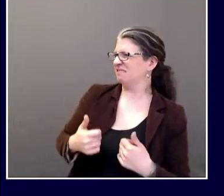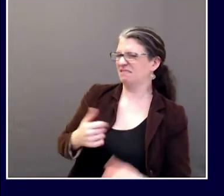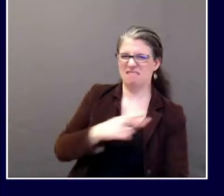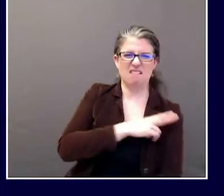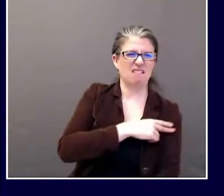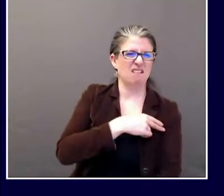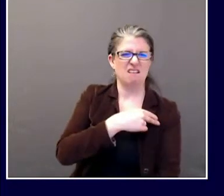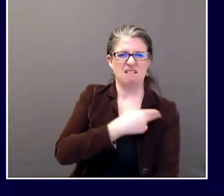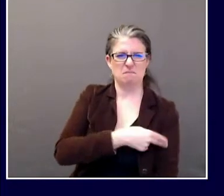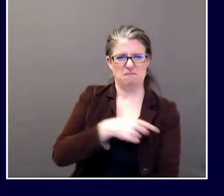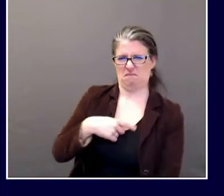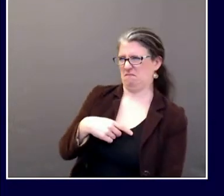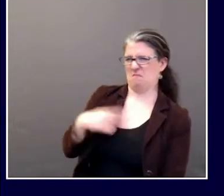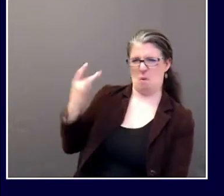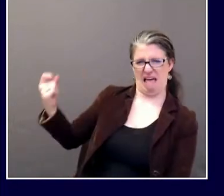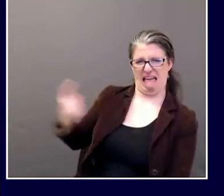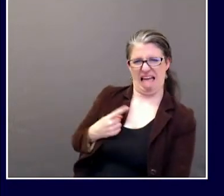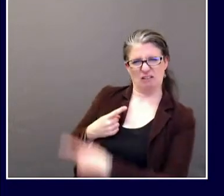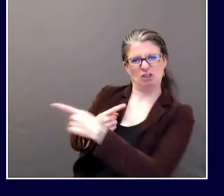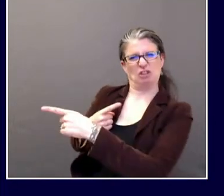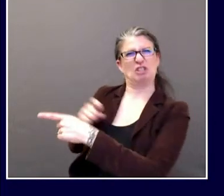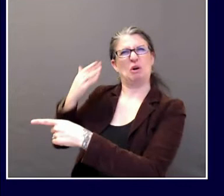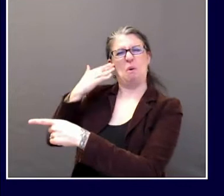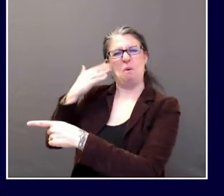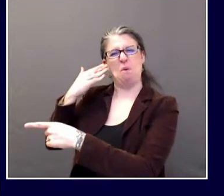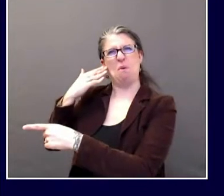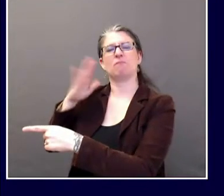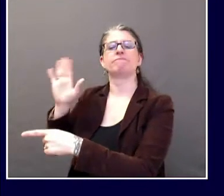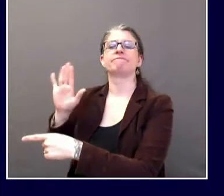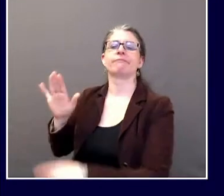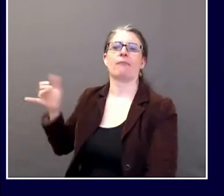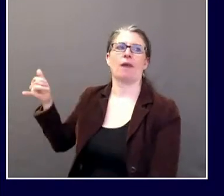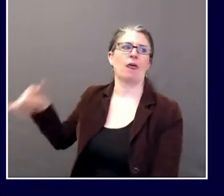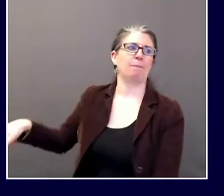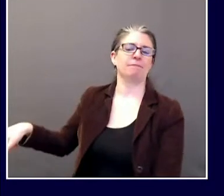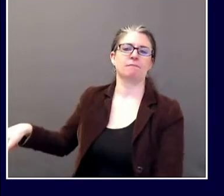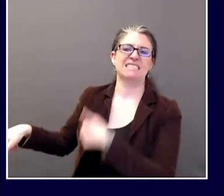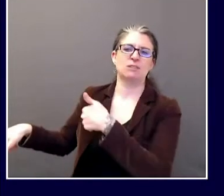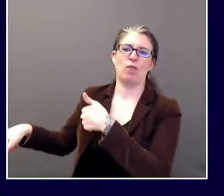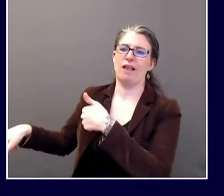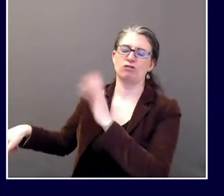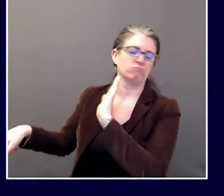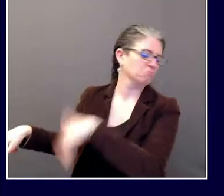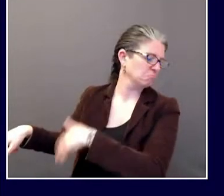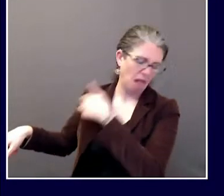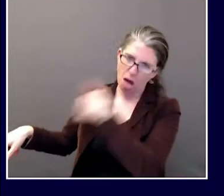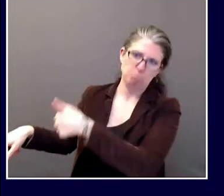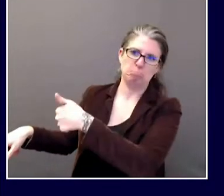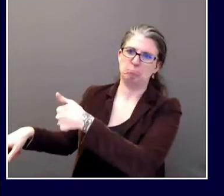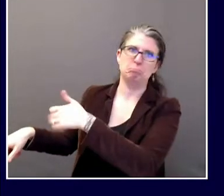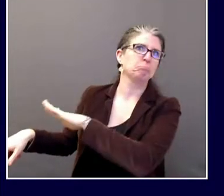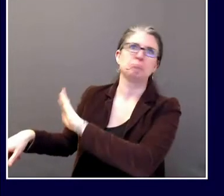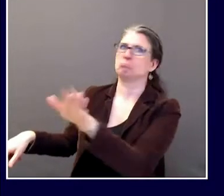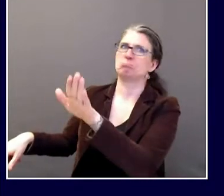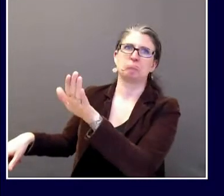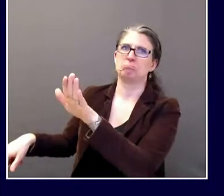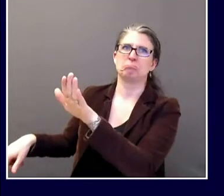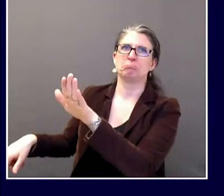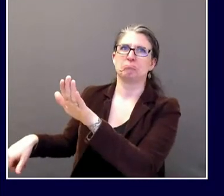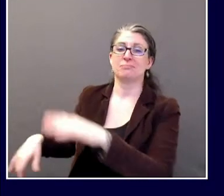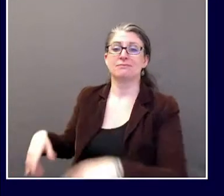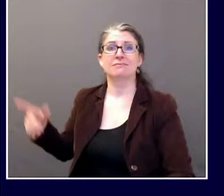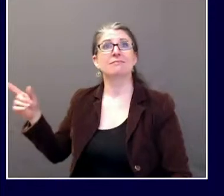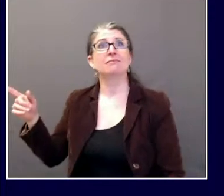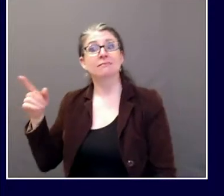but they won't tell you what the name of your local community hospital is, that's a major red flag. And if you've got any concerns, hang up